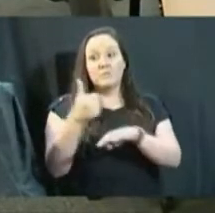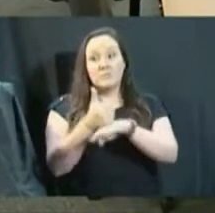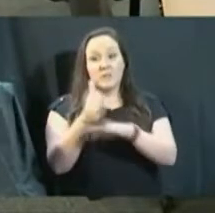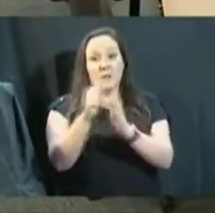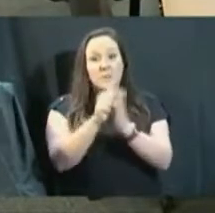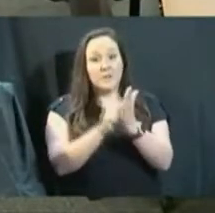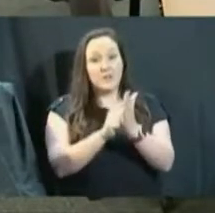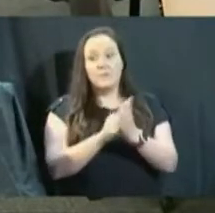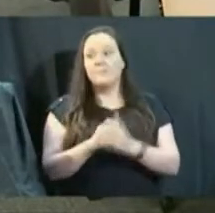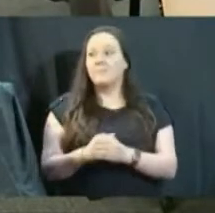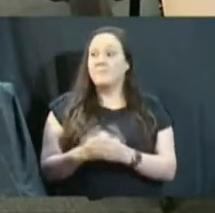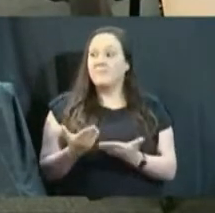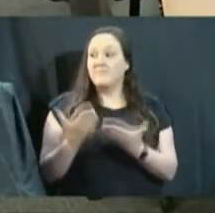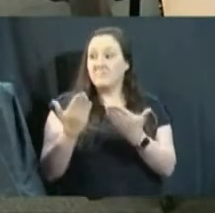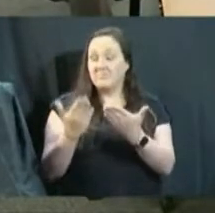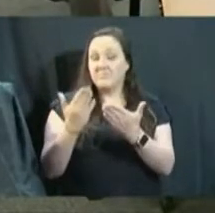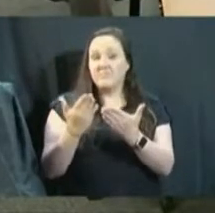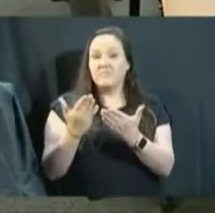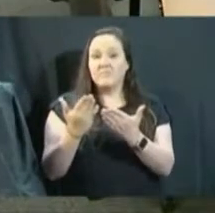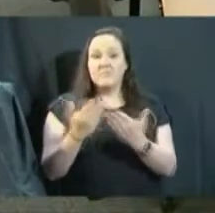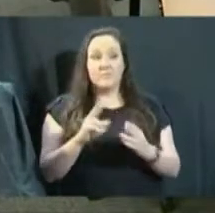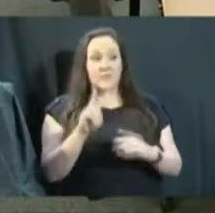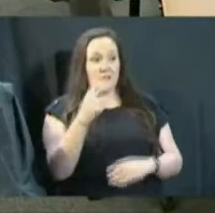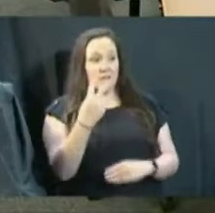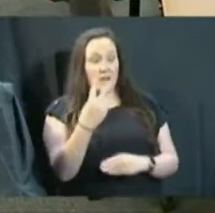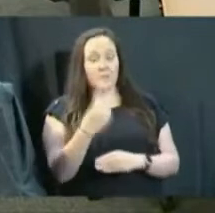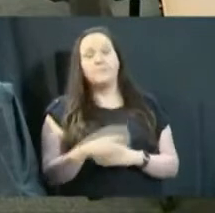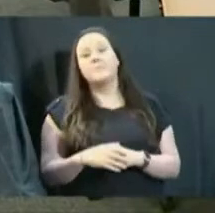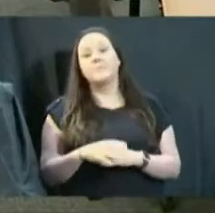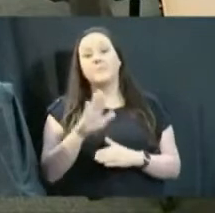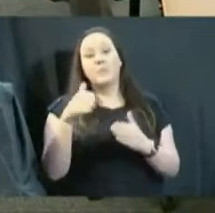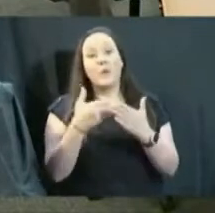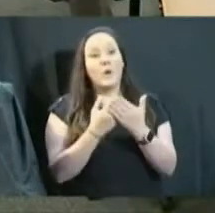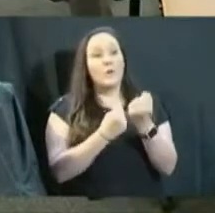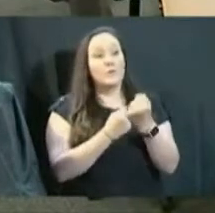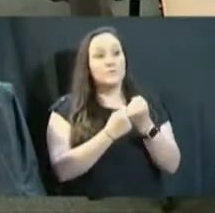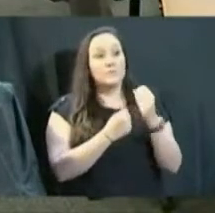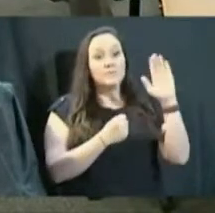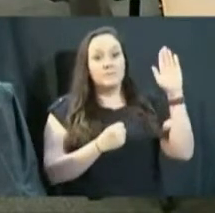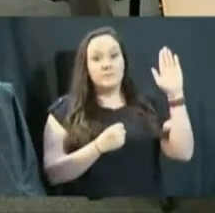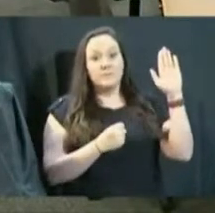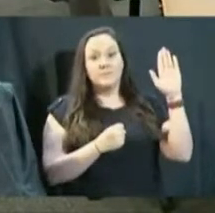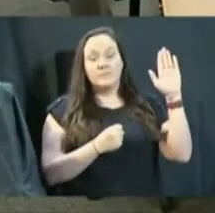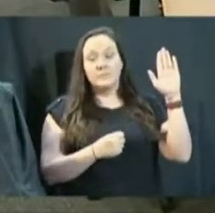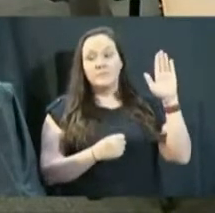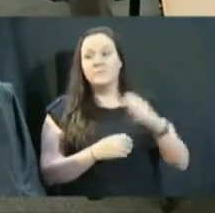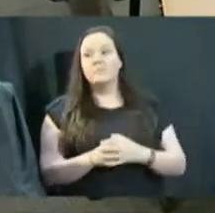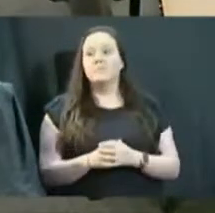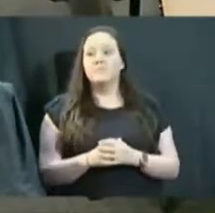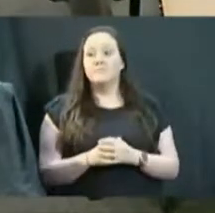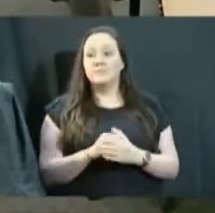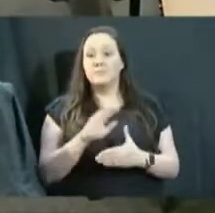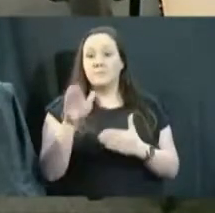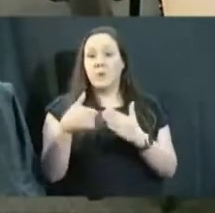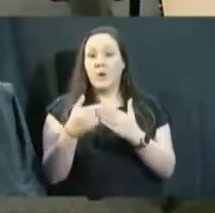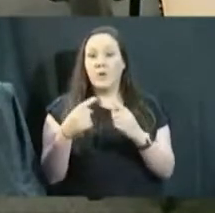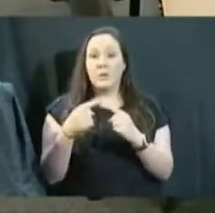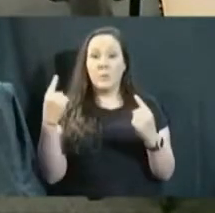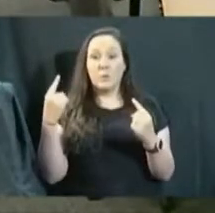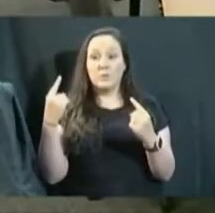set the agenda as written. Second. All those in favor? Aye. Aye. Any